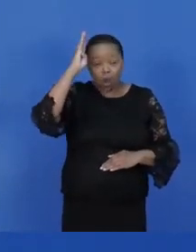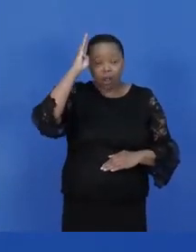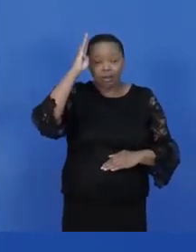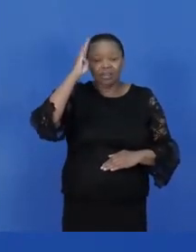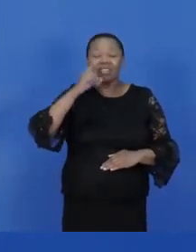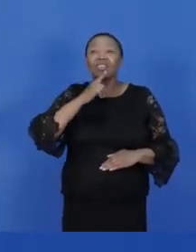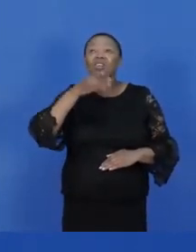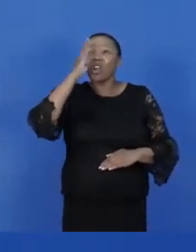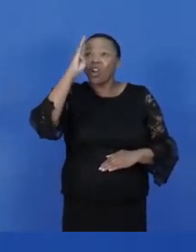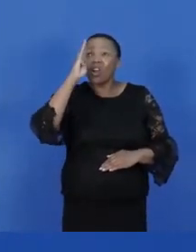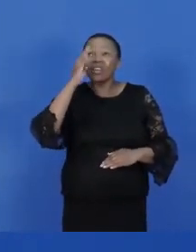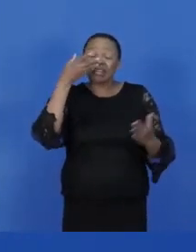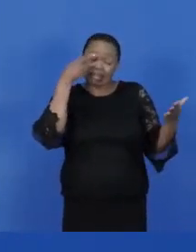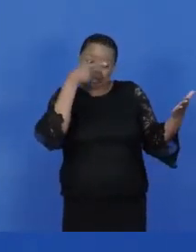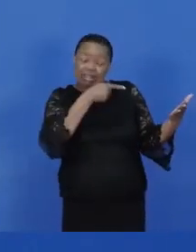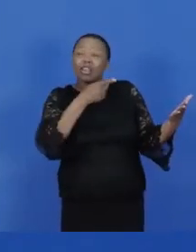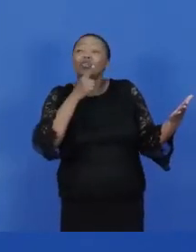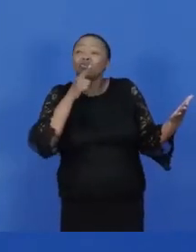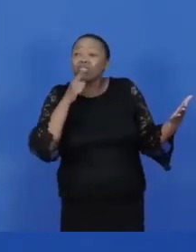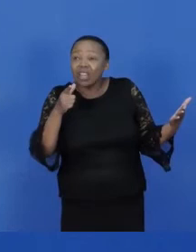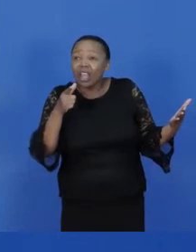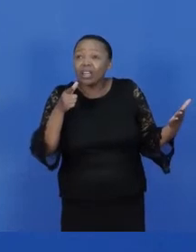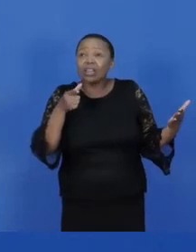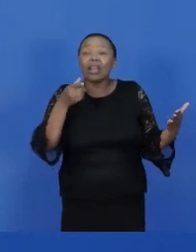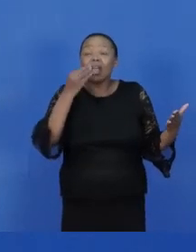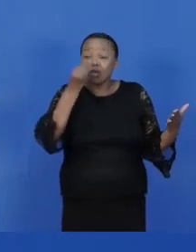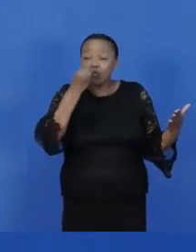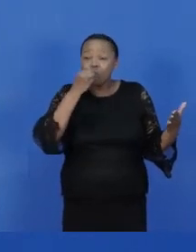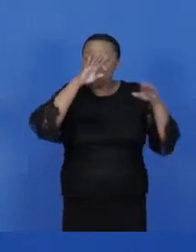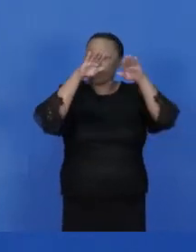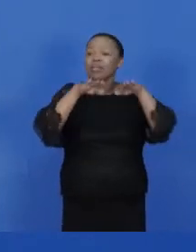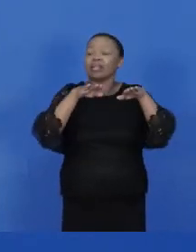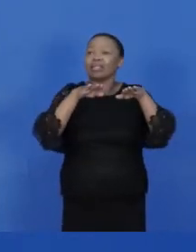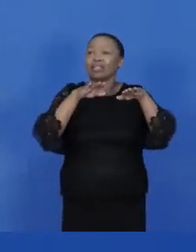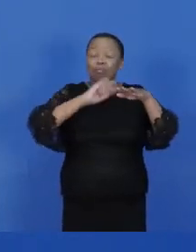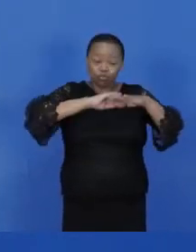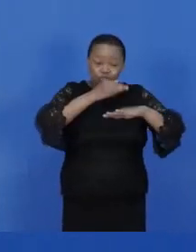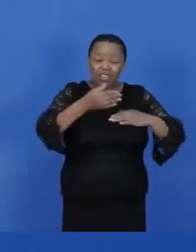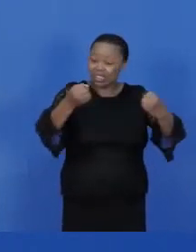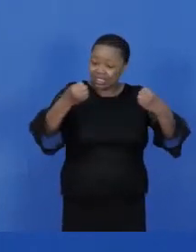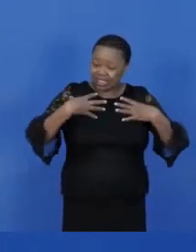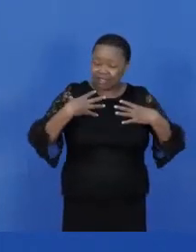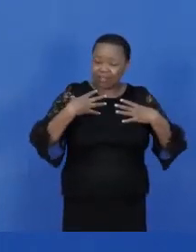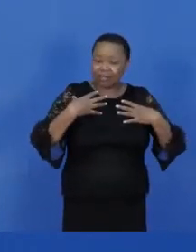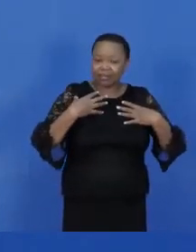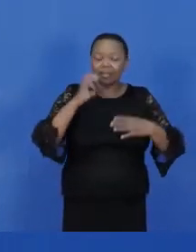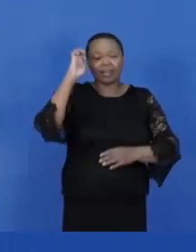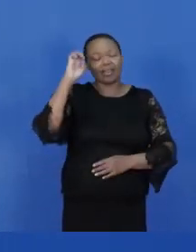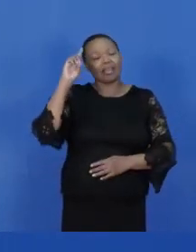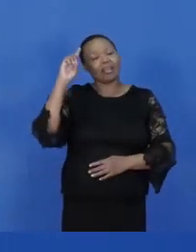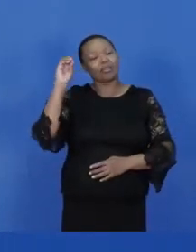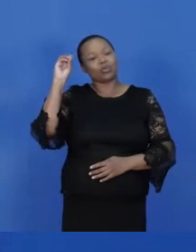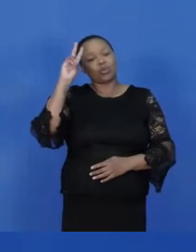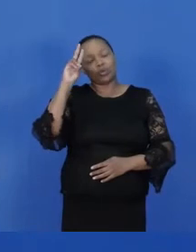said in your word that you will bless our water, you will bless our food. You said you will protect us from illness. That's what the Bible says in the, you know,